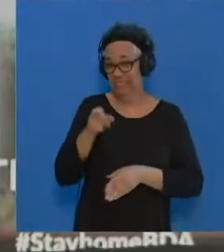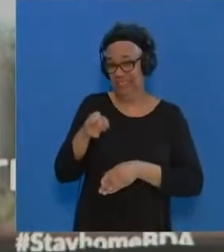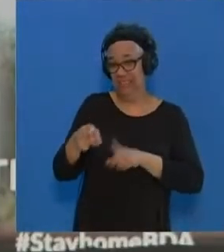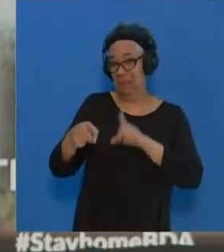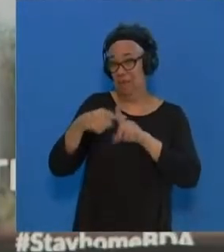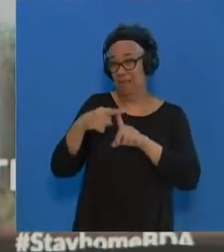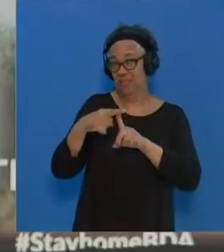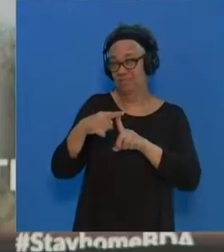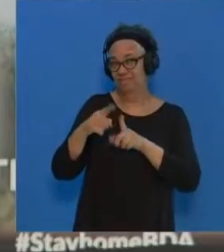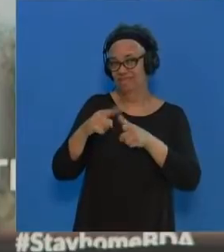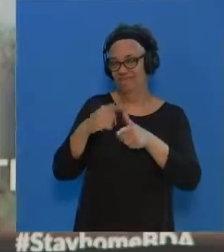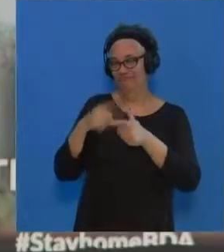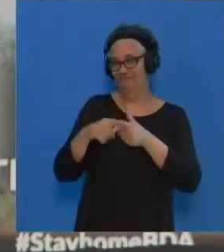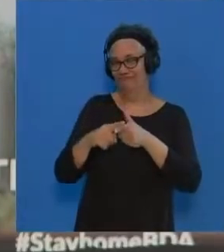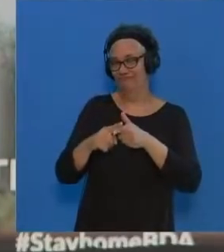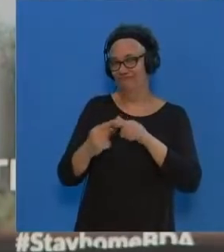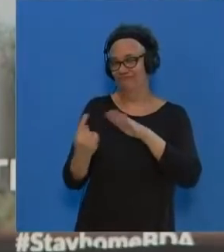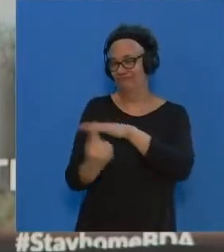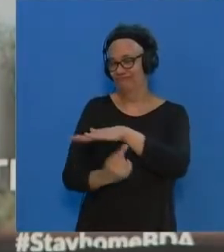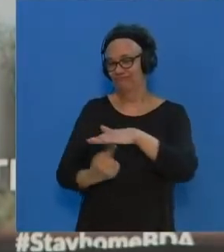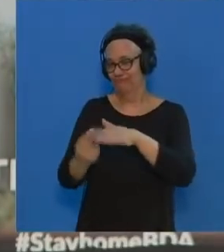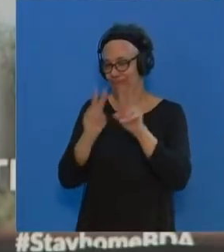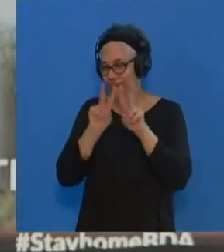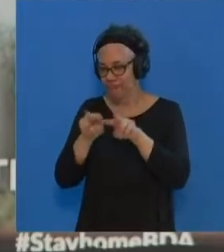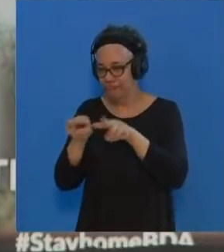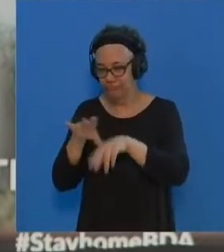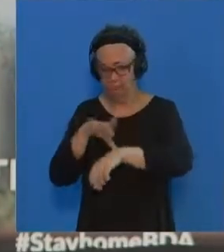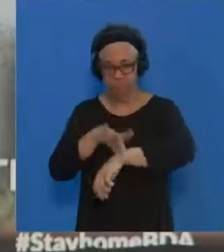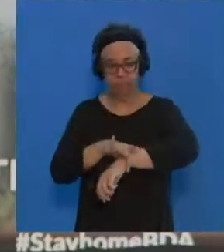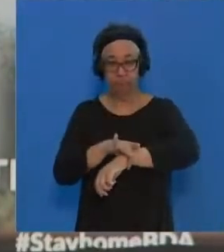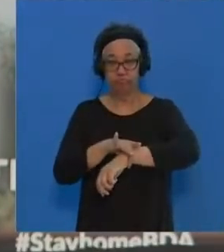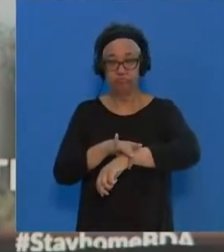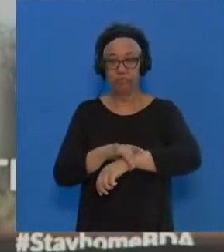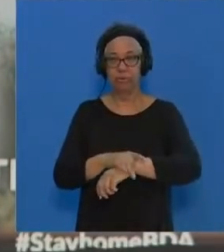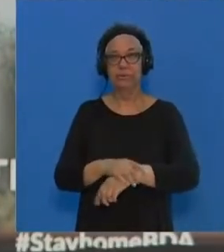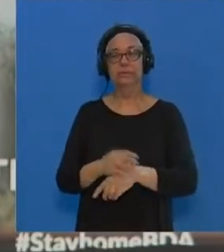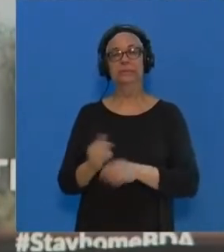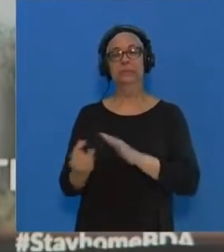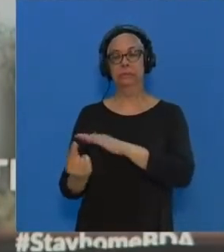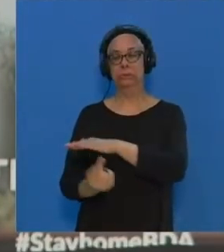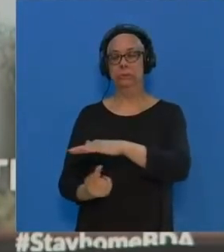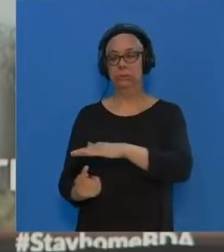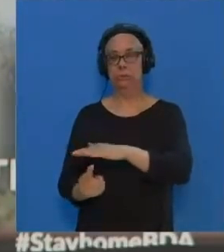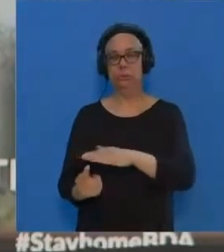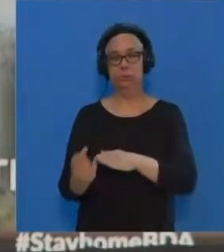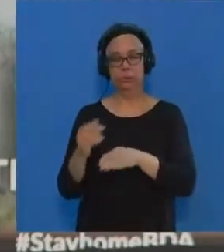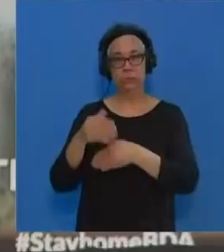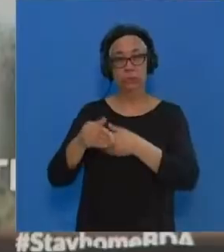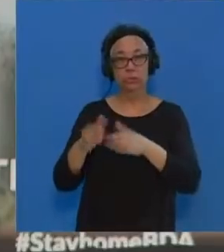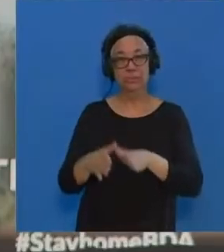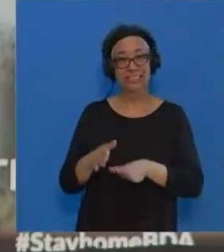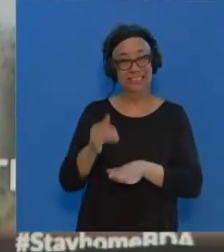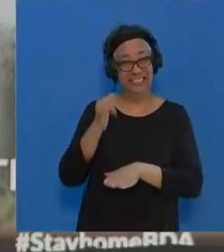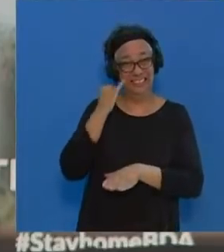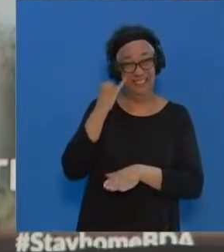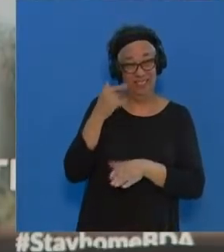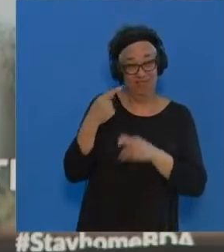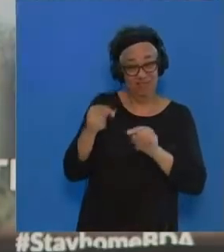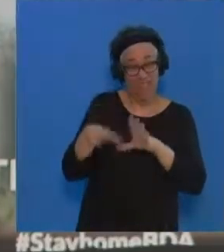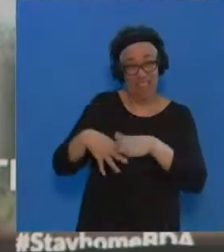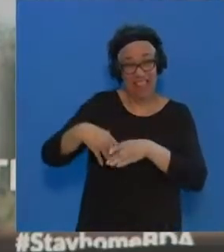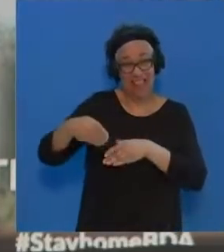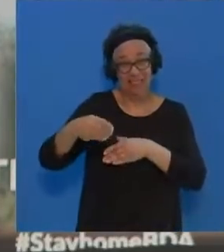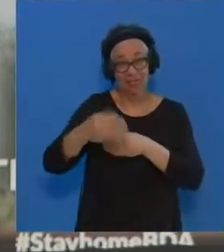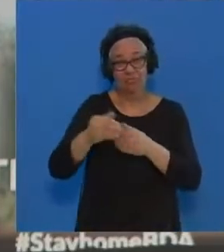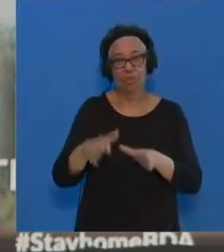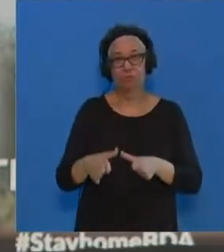fitted with a quarantine monitoring bracelet and be required to isolate in their room. If they attempt to leave their room, the monitoring device will